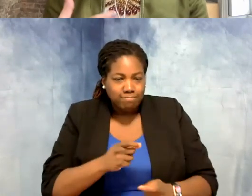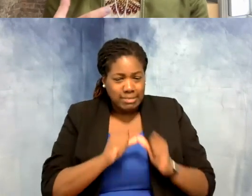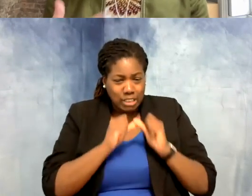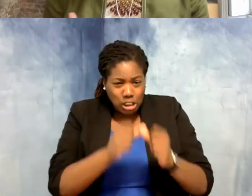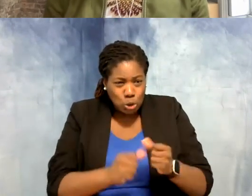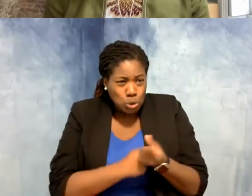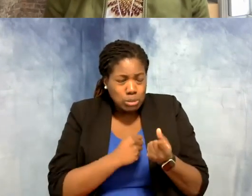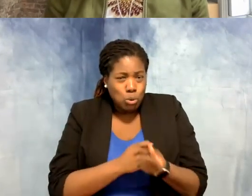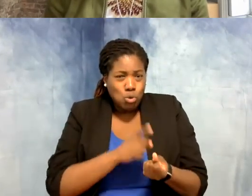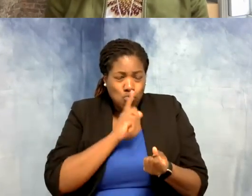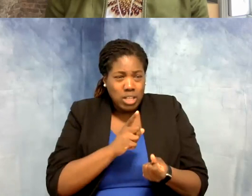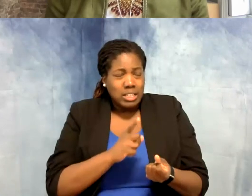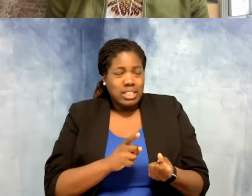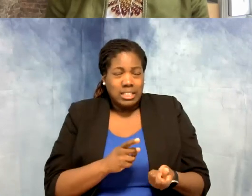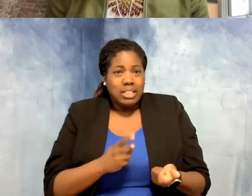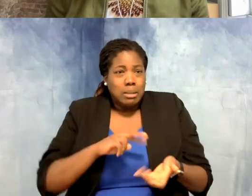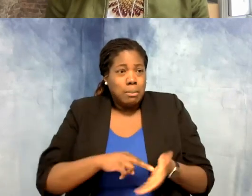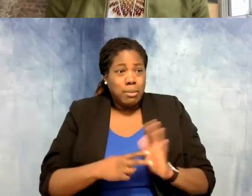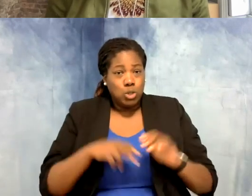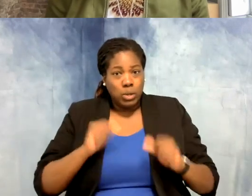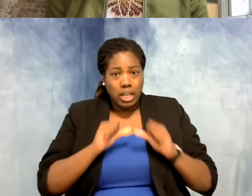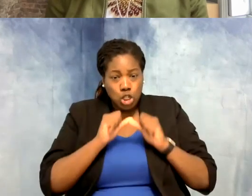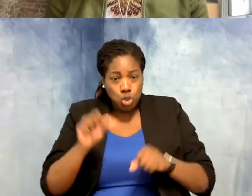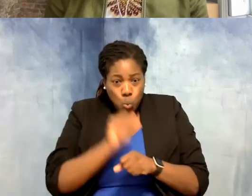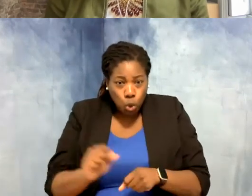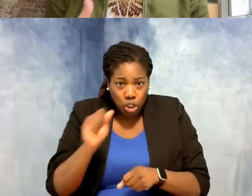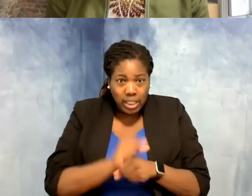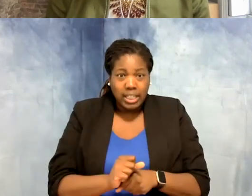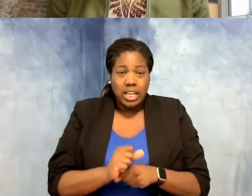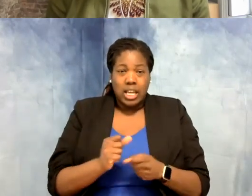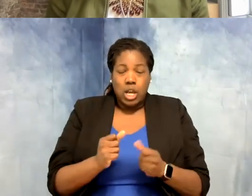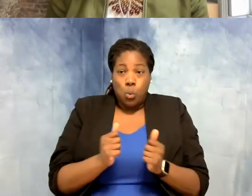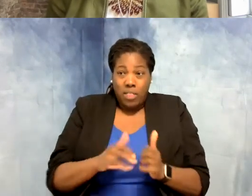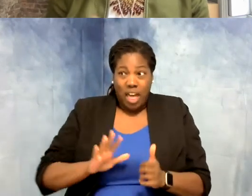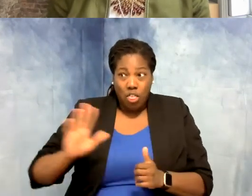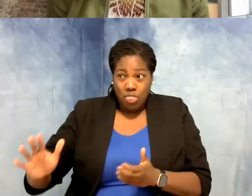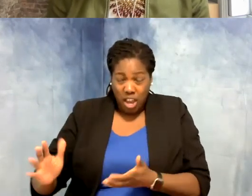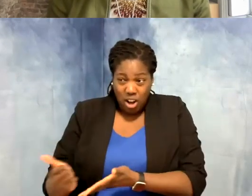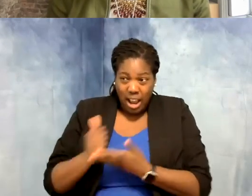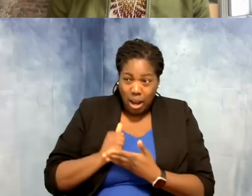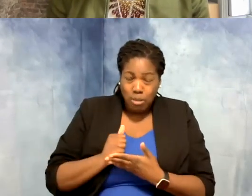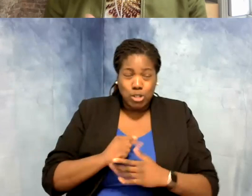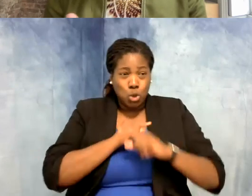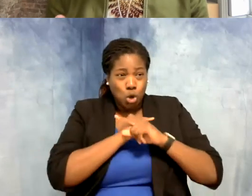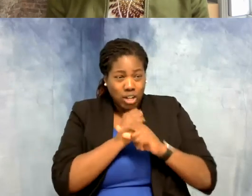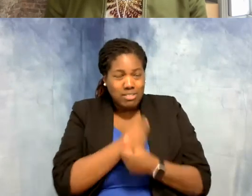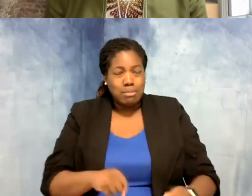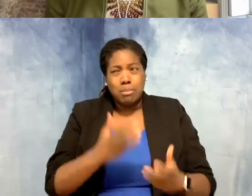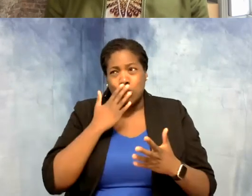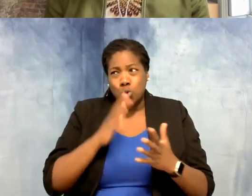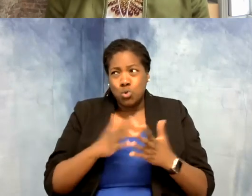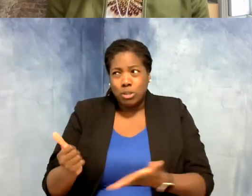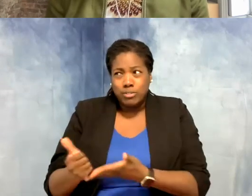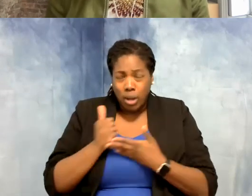support really means that we can do this work, and without that, we can't. So to the Guardians of Liberty out there, thank you so